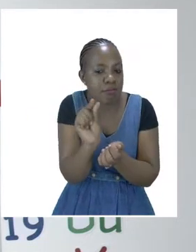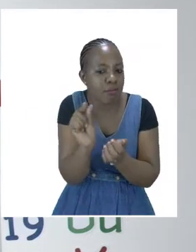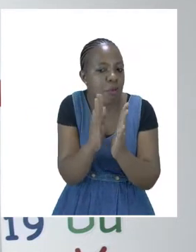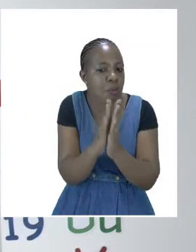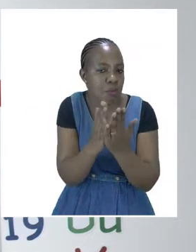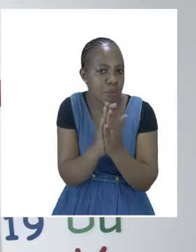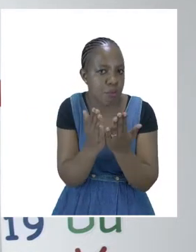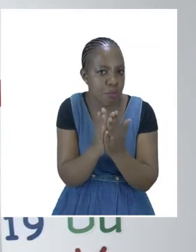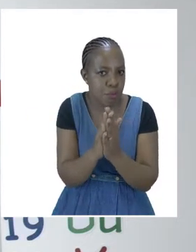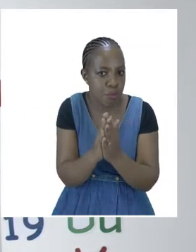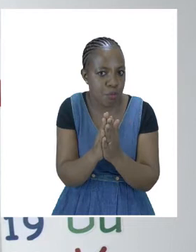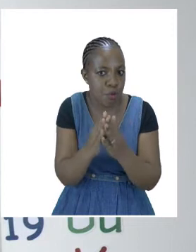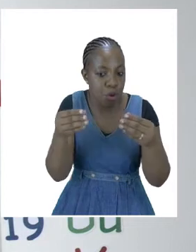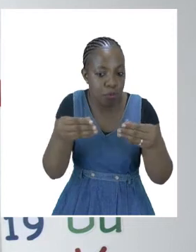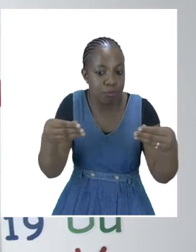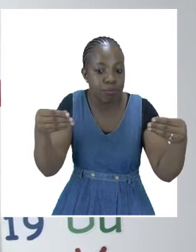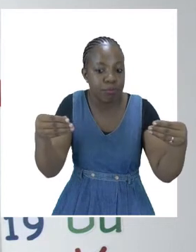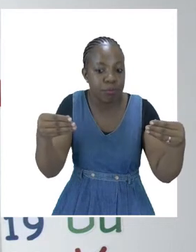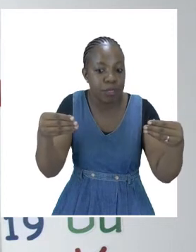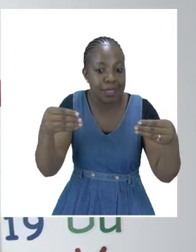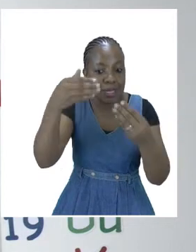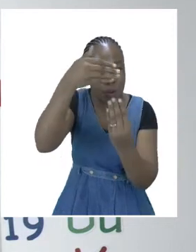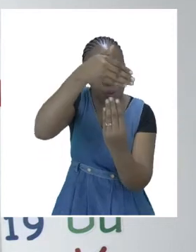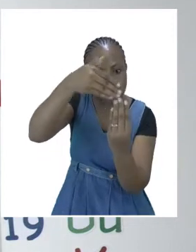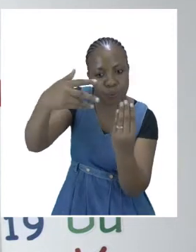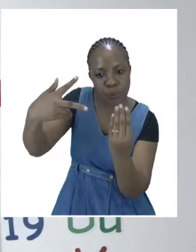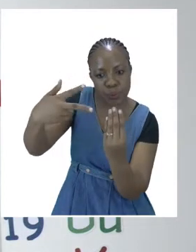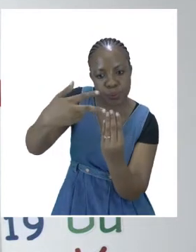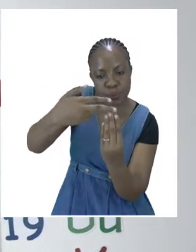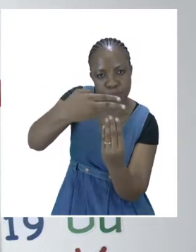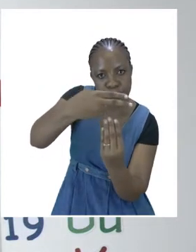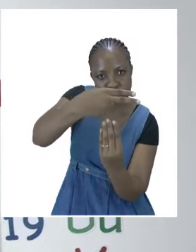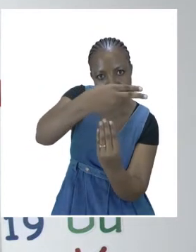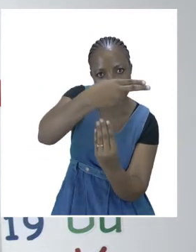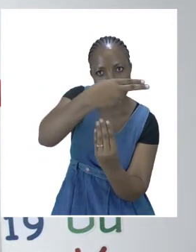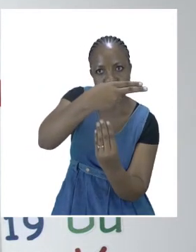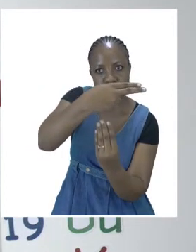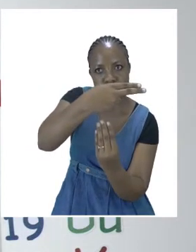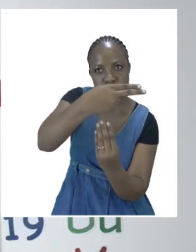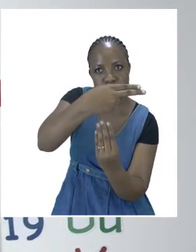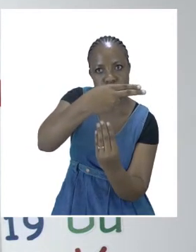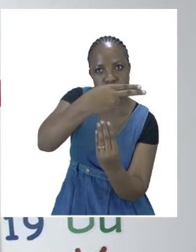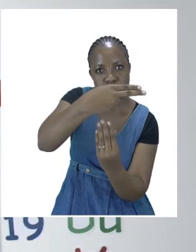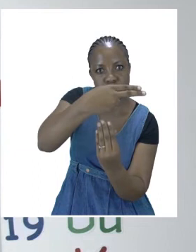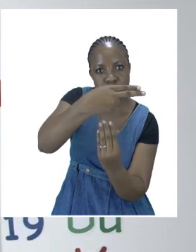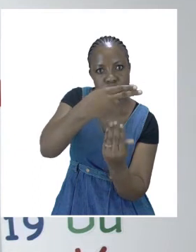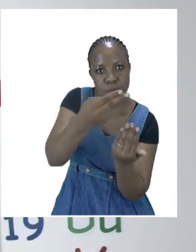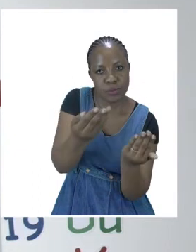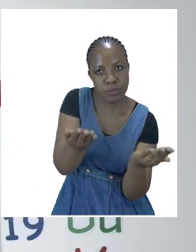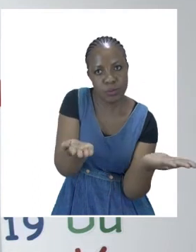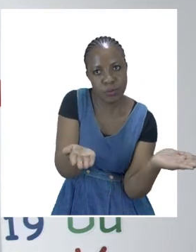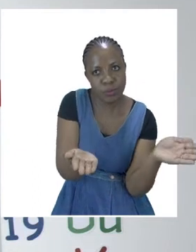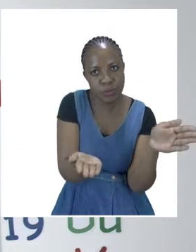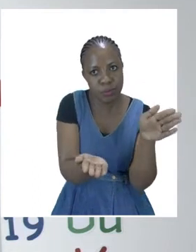booklet. Please cut the top of the lesson booklet with a pair of scissors and fold